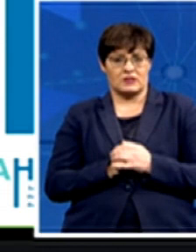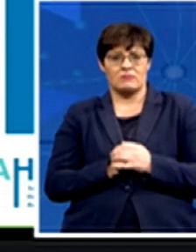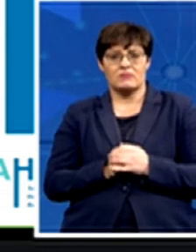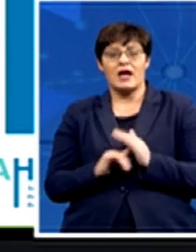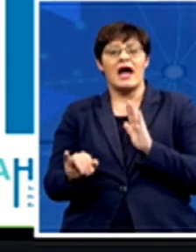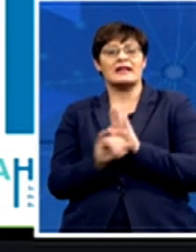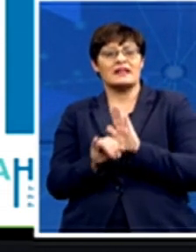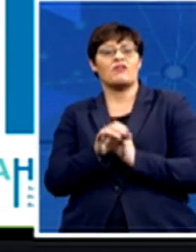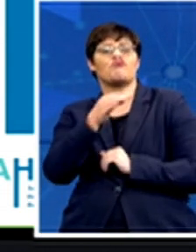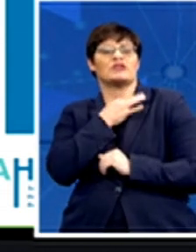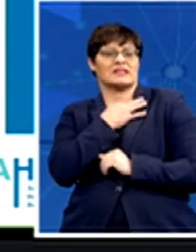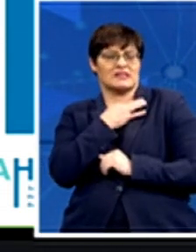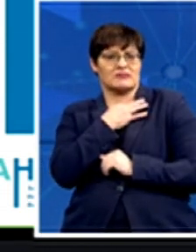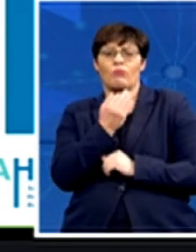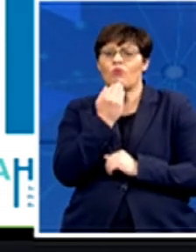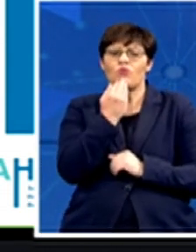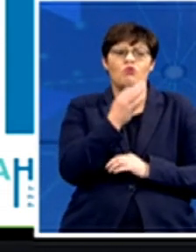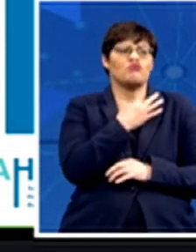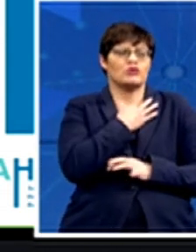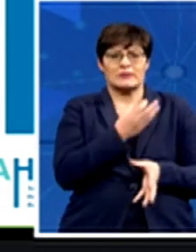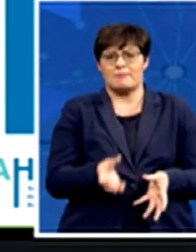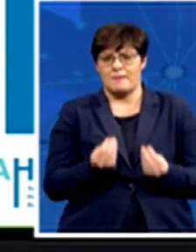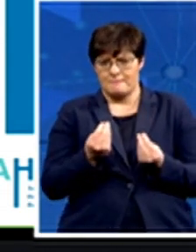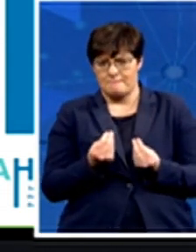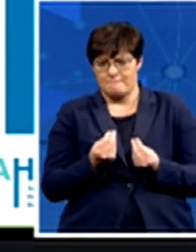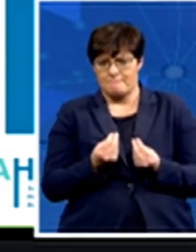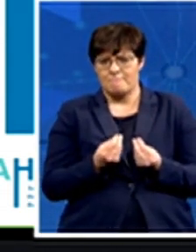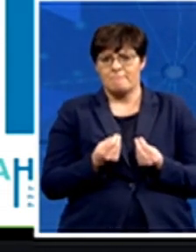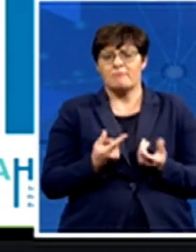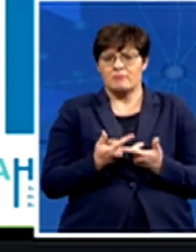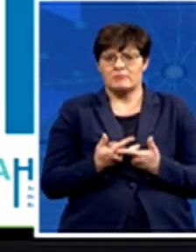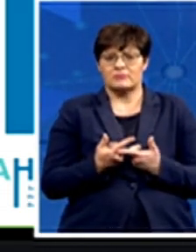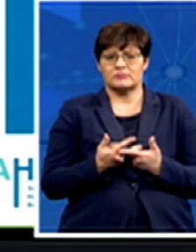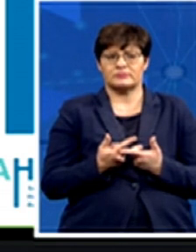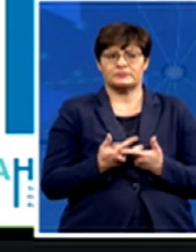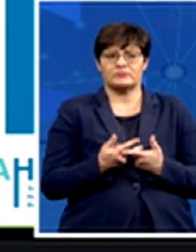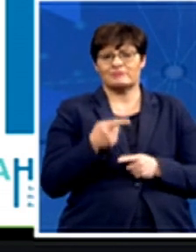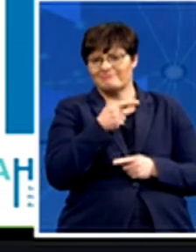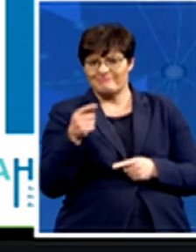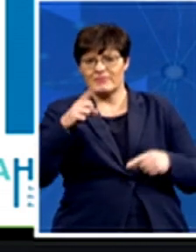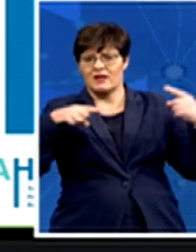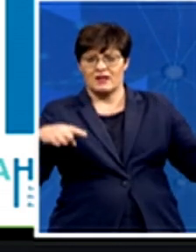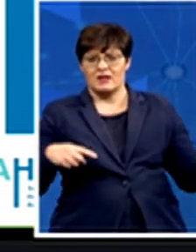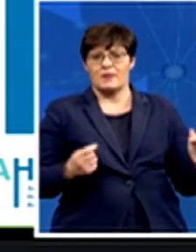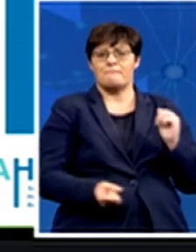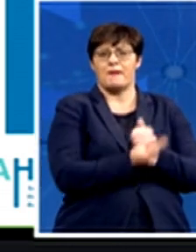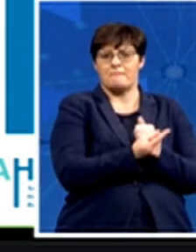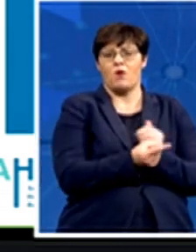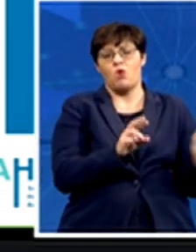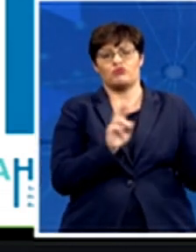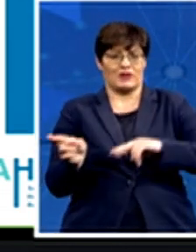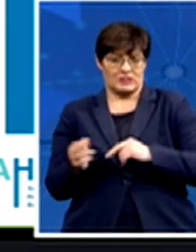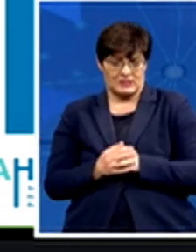of a certain adverse event or a certain adverse drug reactions, and what are the possible mechanisms that